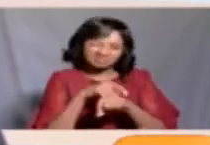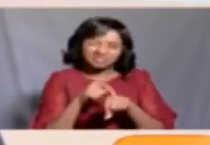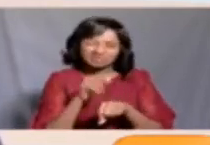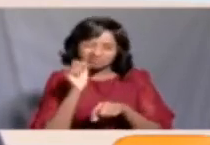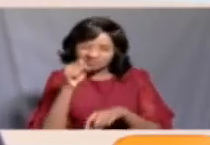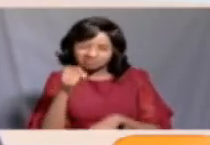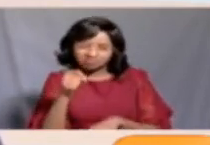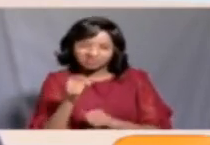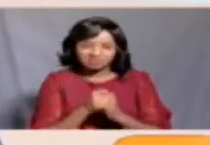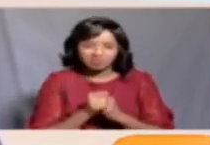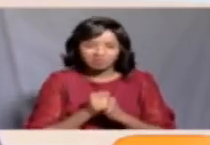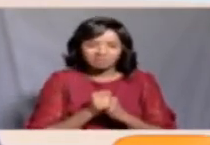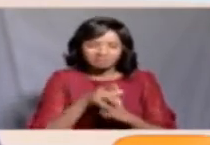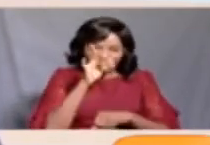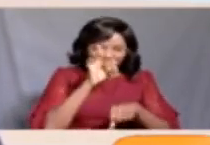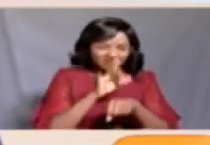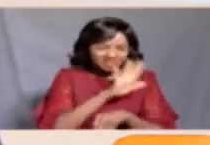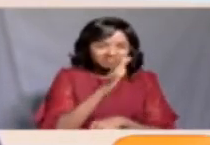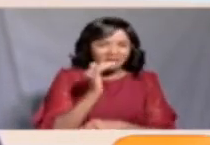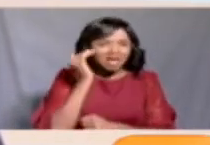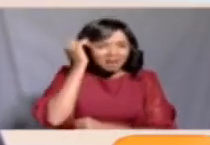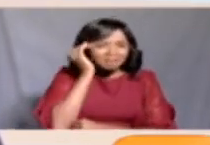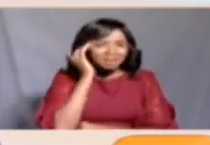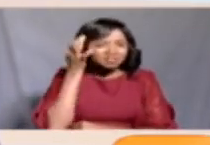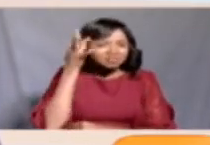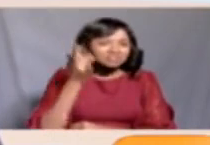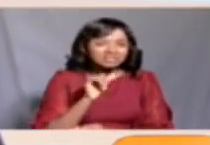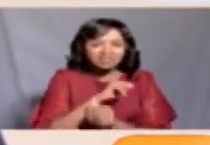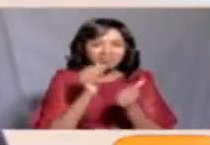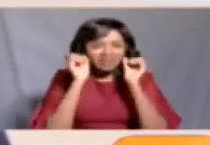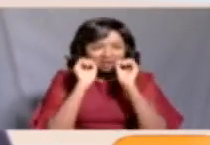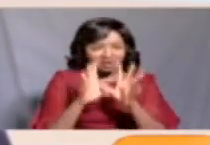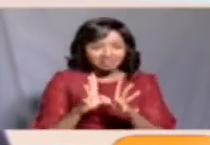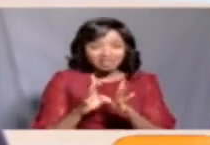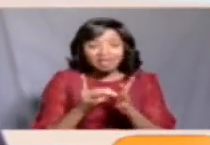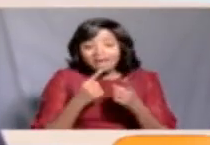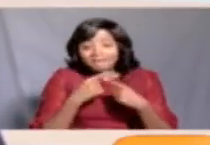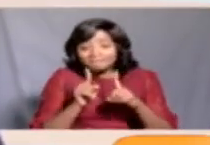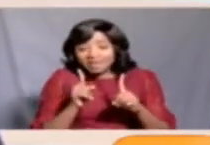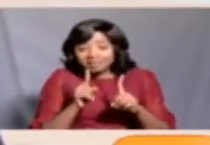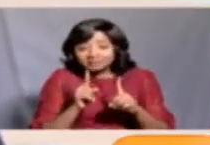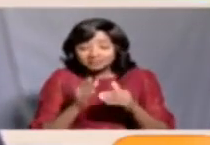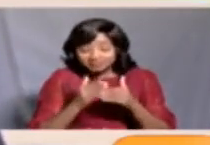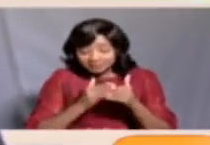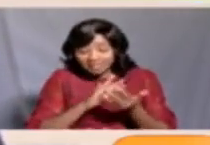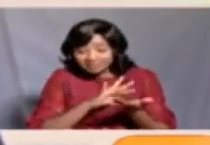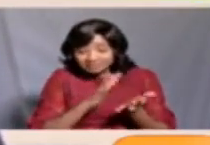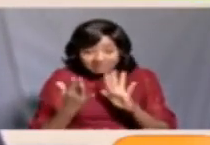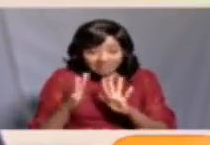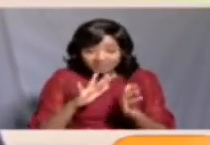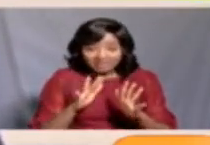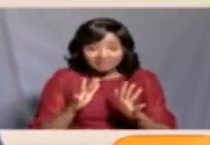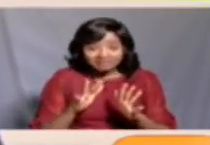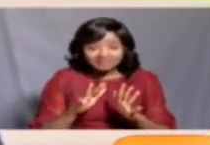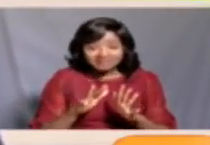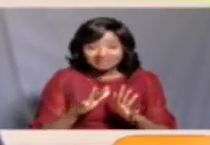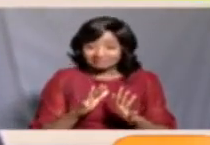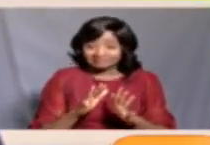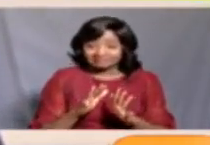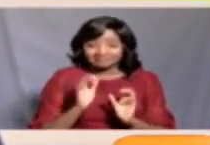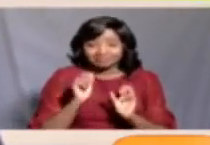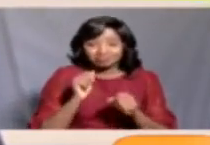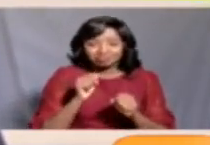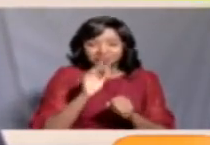times, people actually still have the faculties enough to be able to consent to treatment. Because the person going through the illness is not necessarily